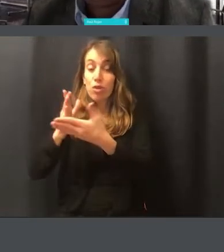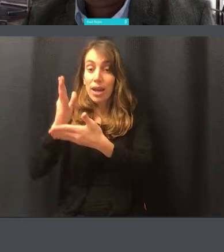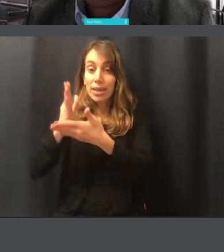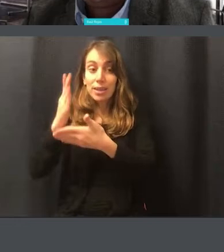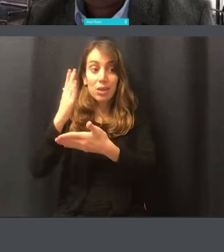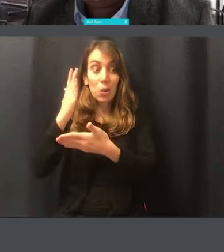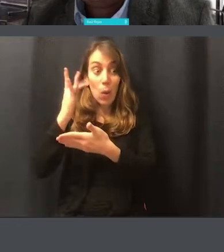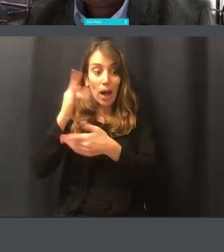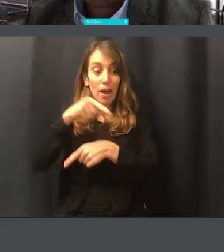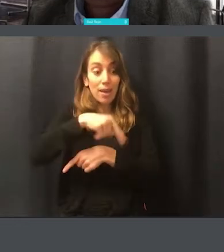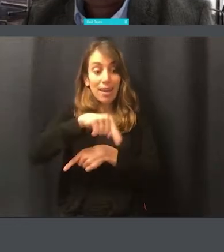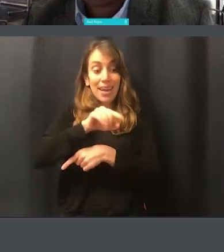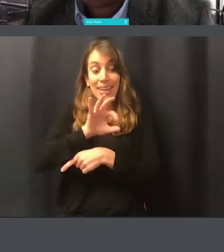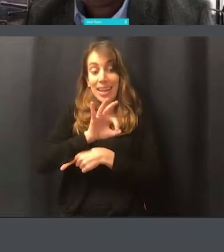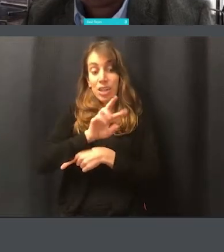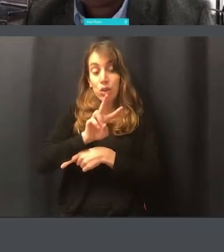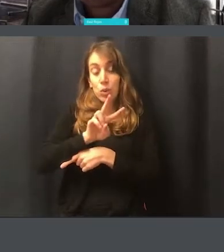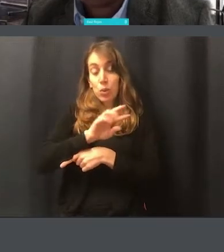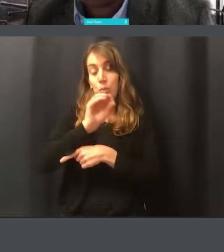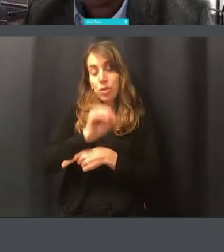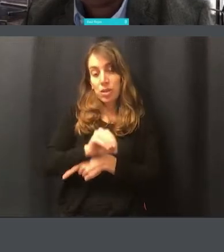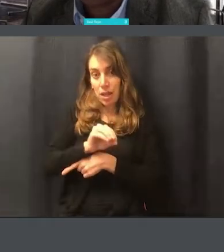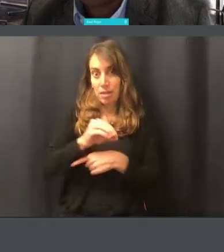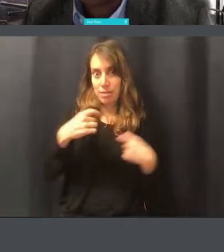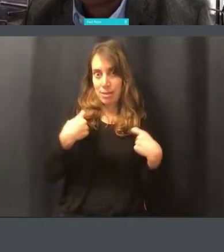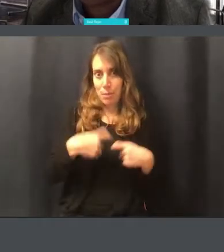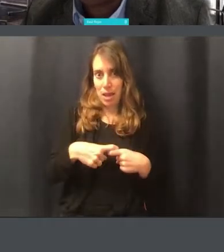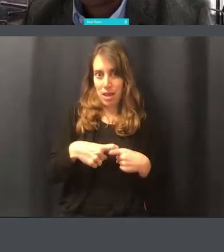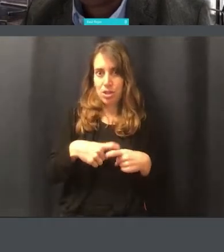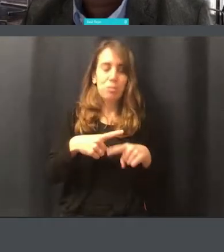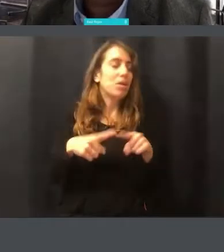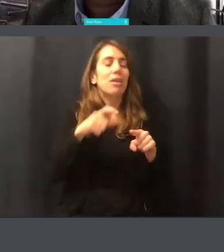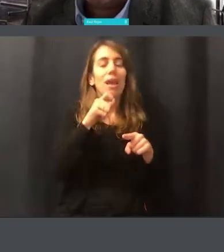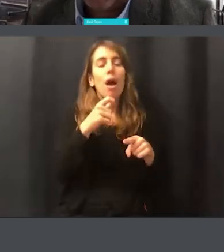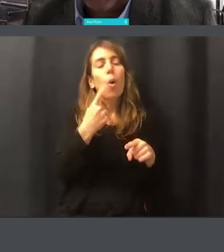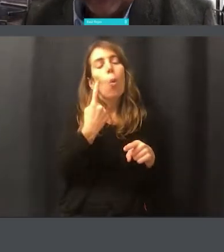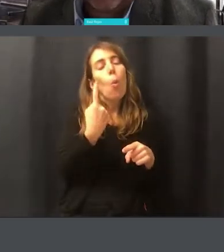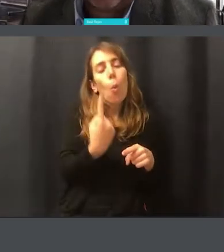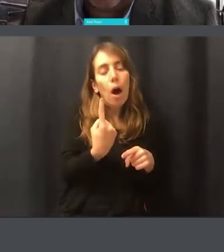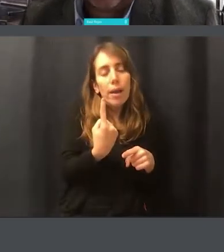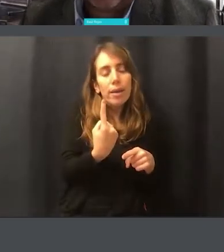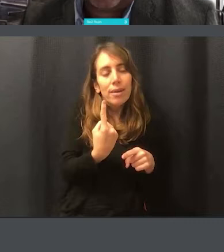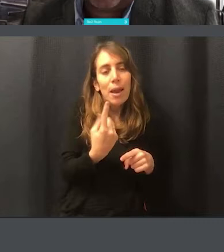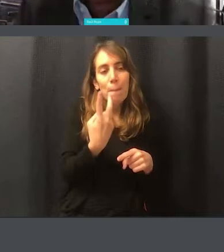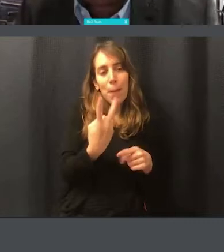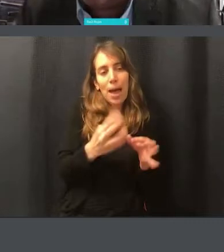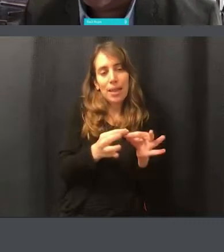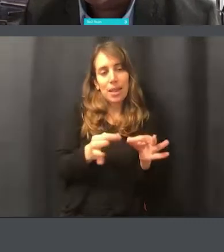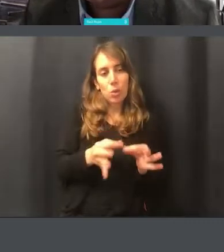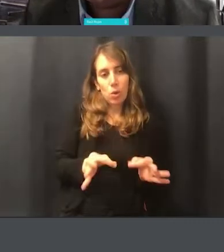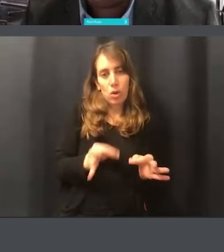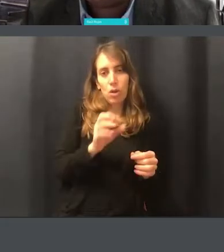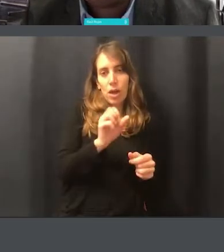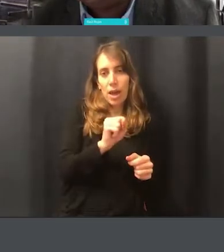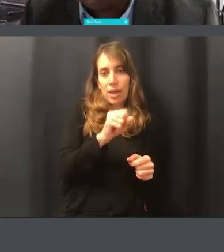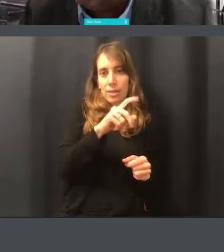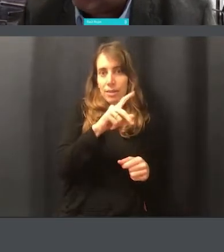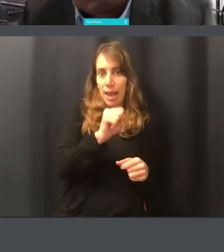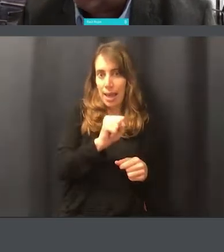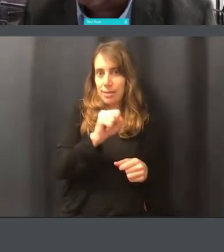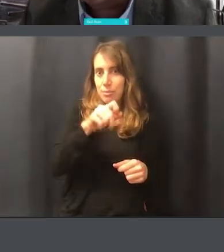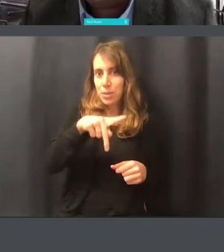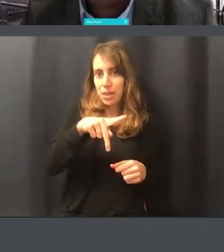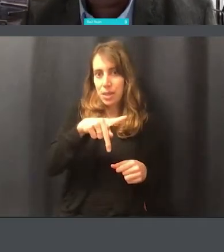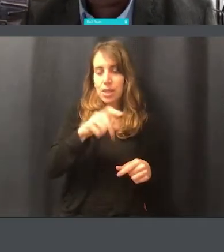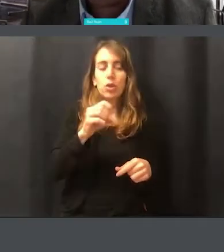they didn't have one bilingual SLP, so they got sued. And then they had to hire bilingual SLP. So